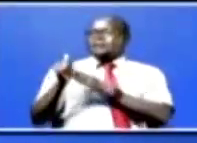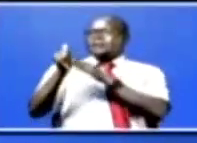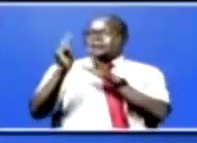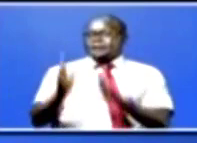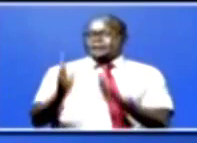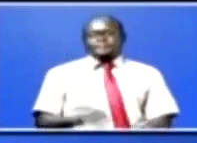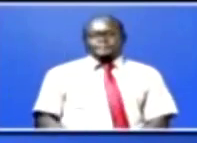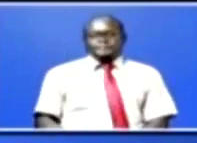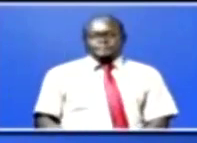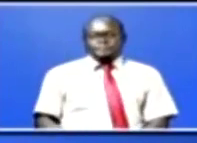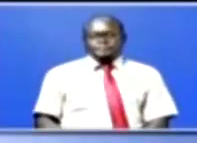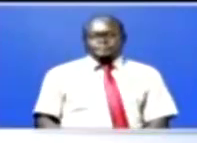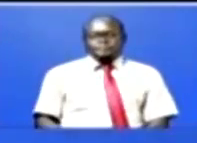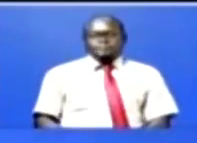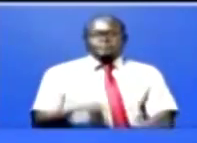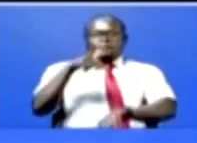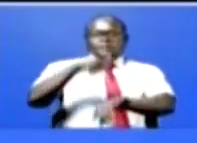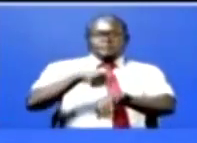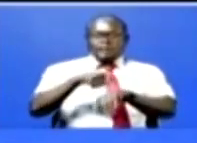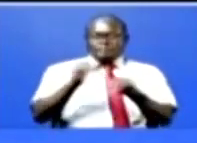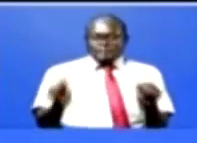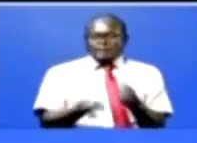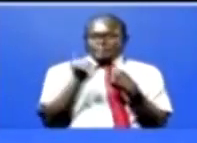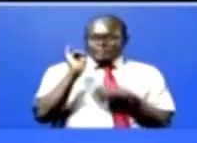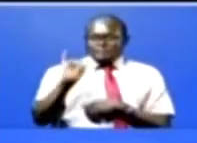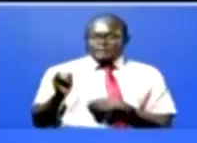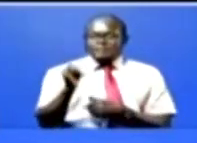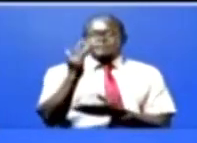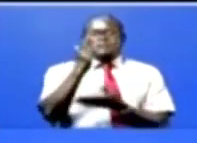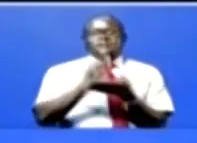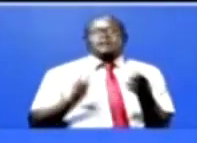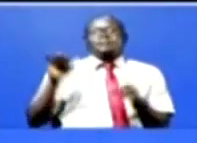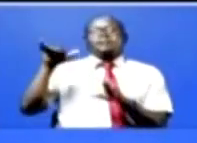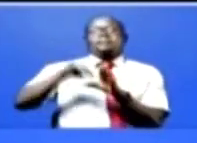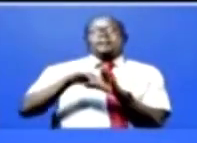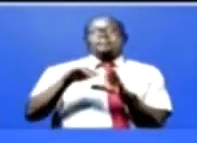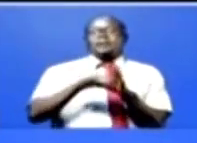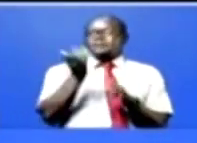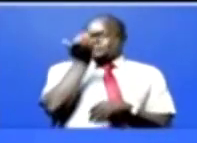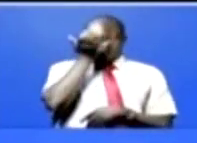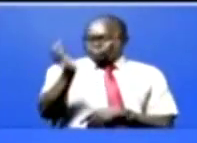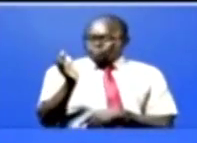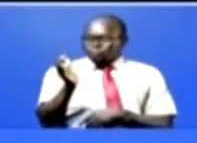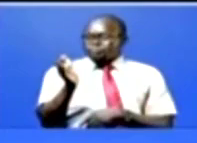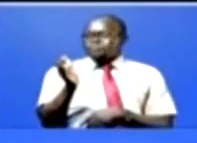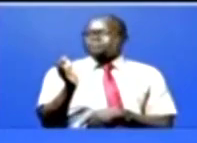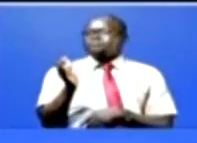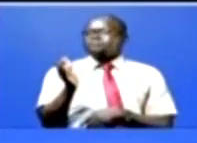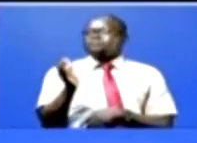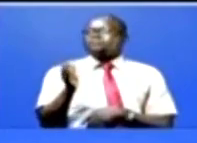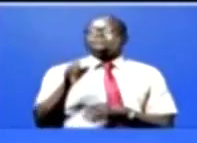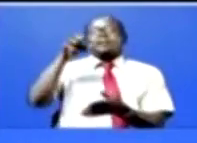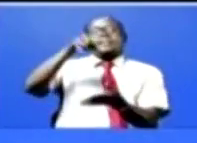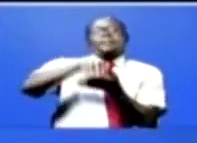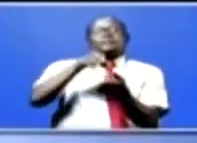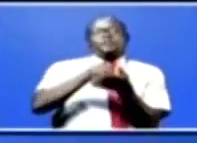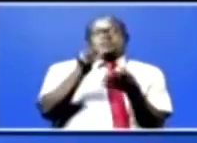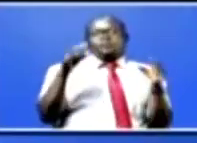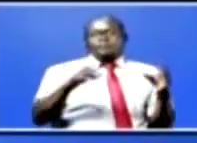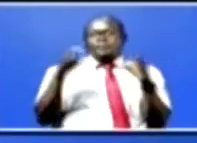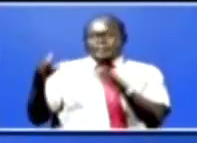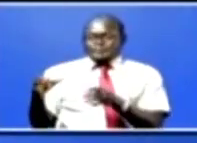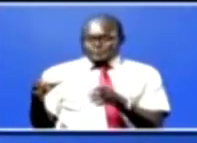When it happens that some members defy the position of the